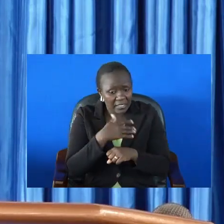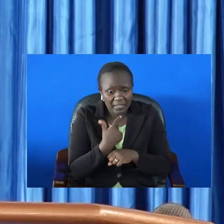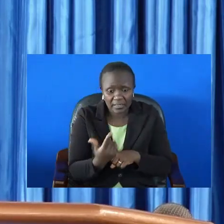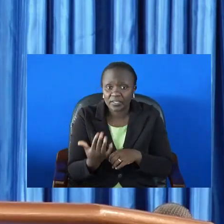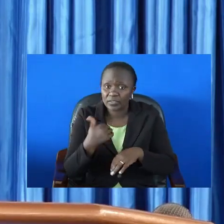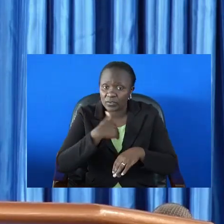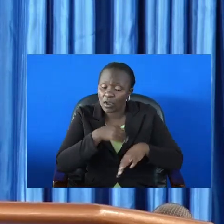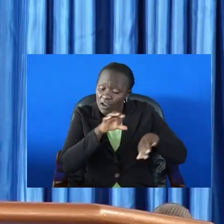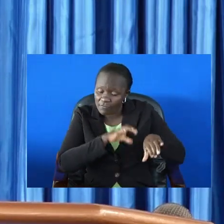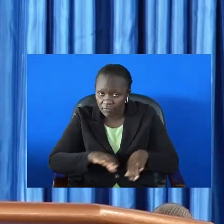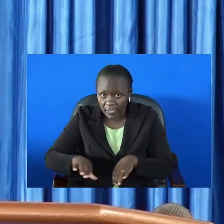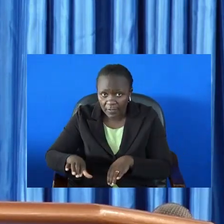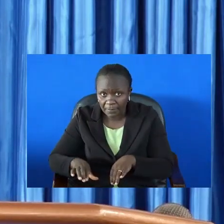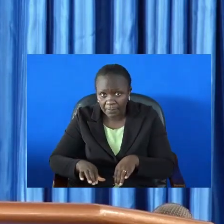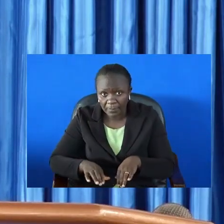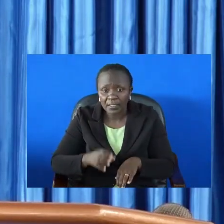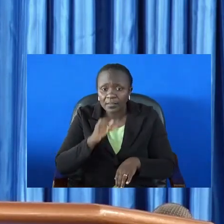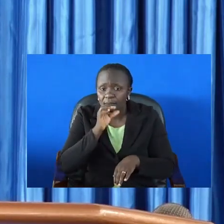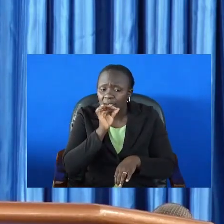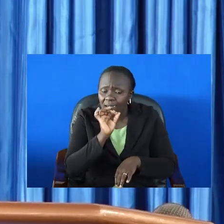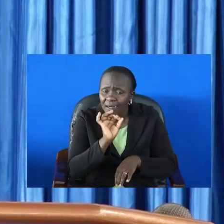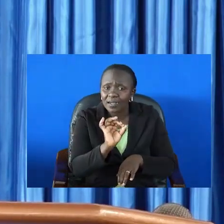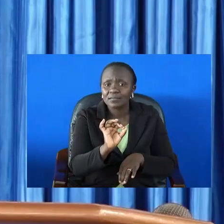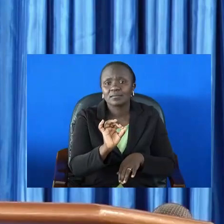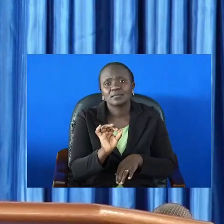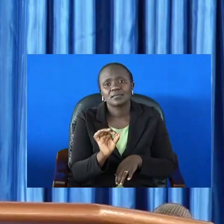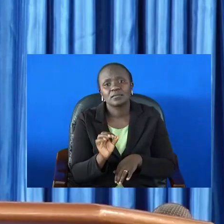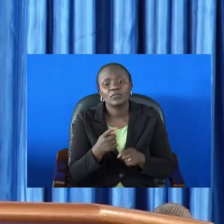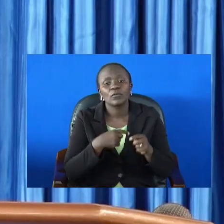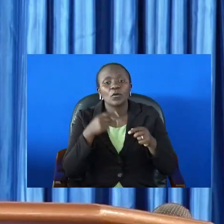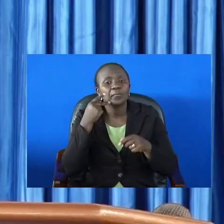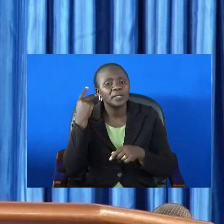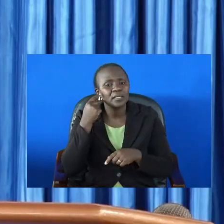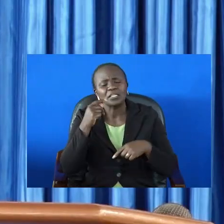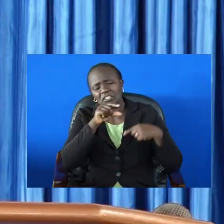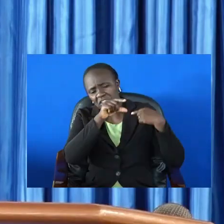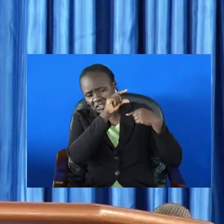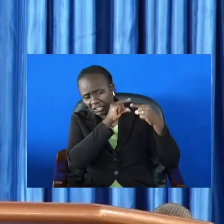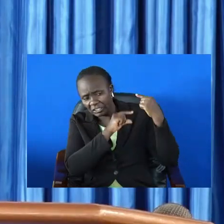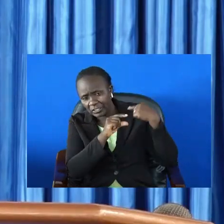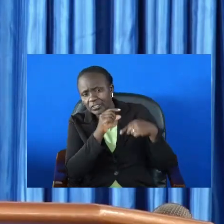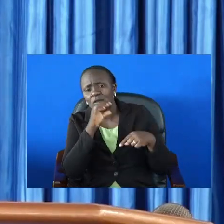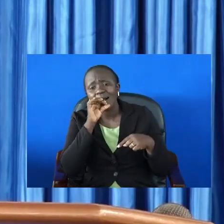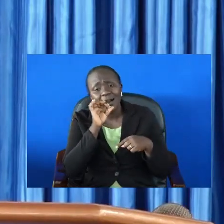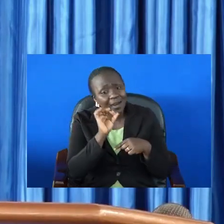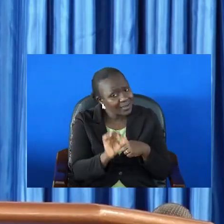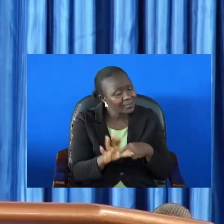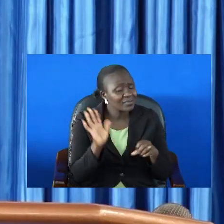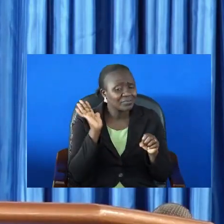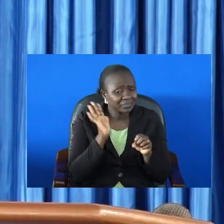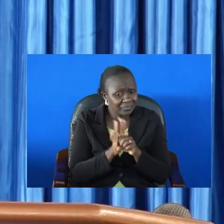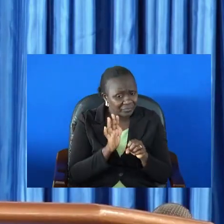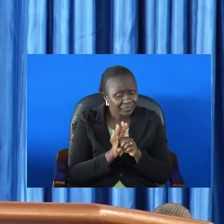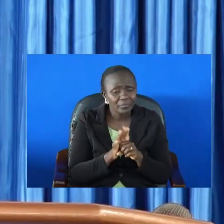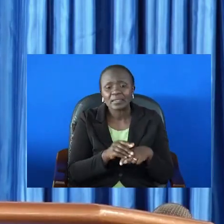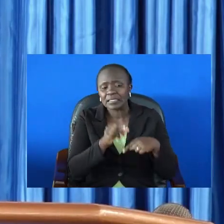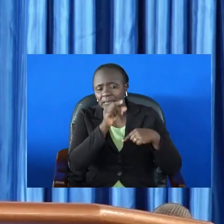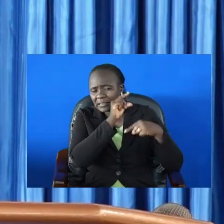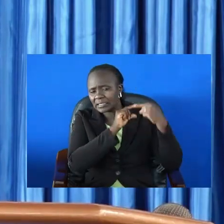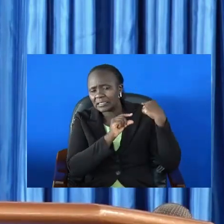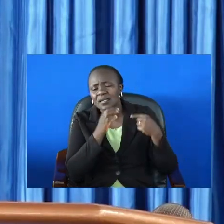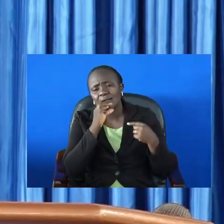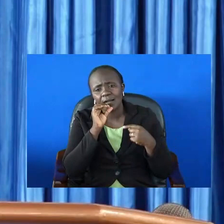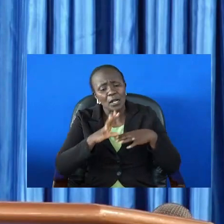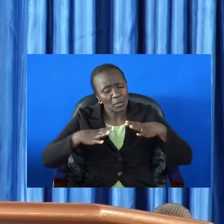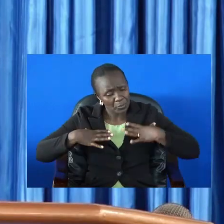done. The curses of your parents, your generation. There are generational curses. There are